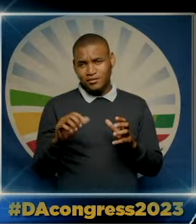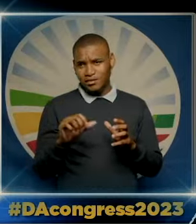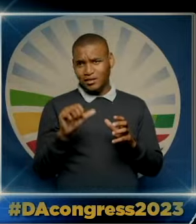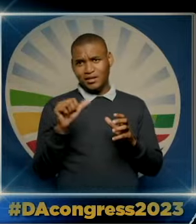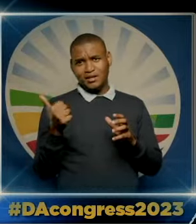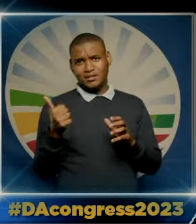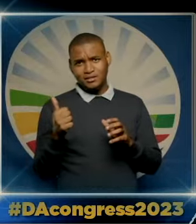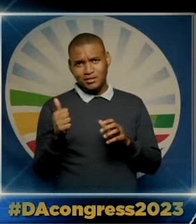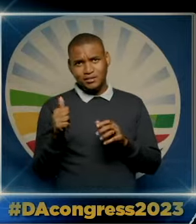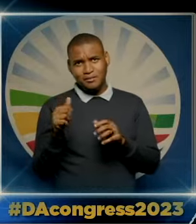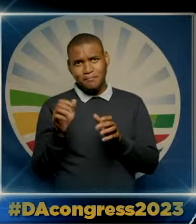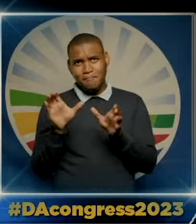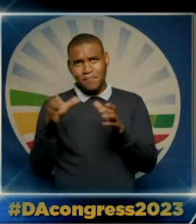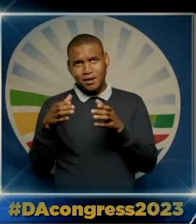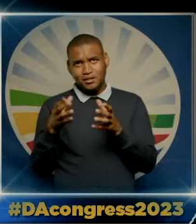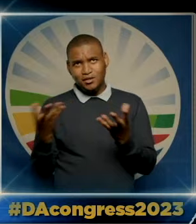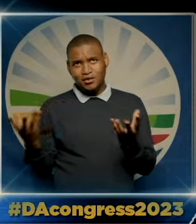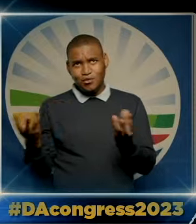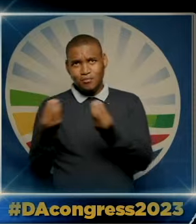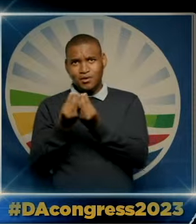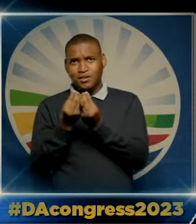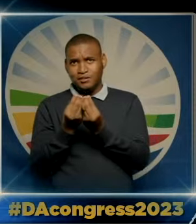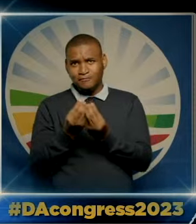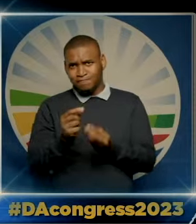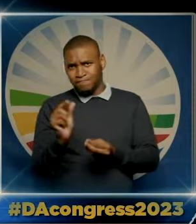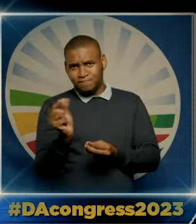combined, and on the verge of bringing the